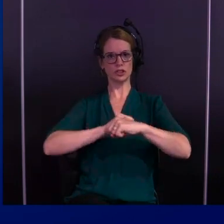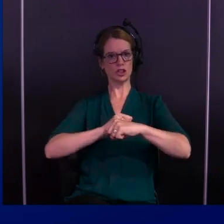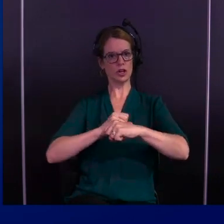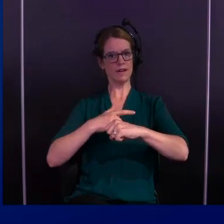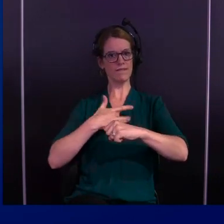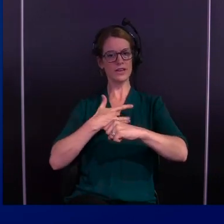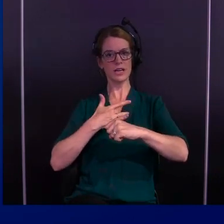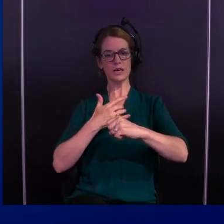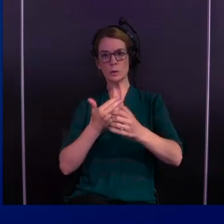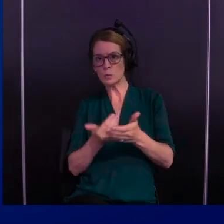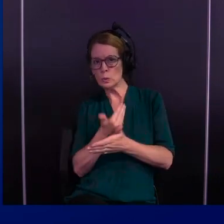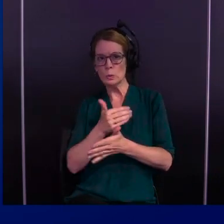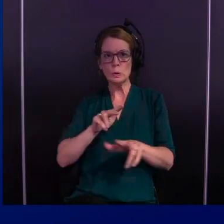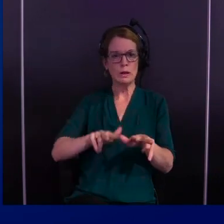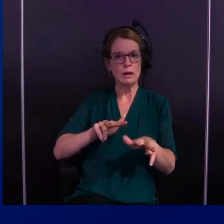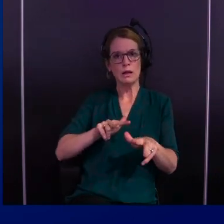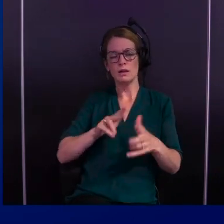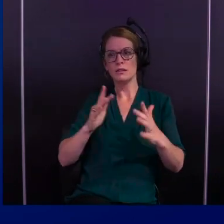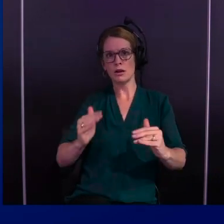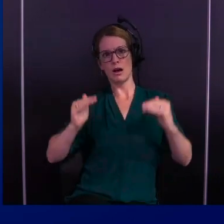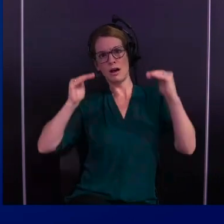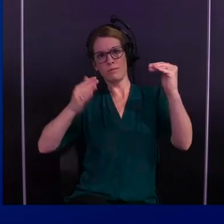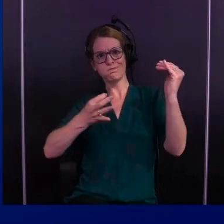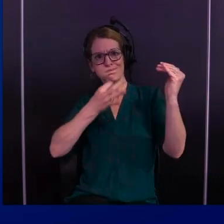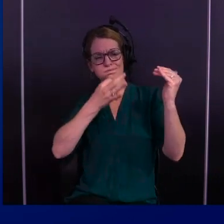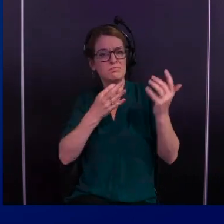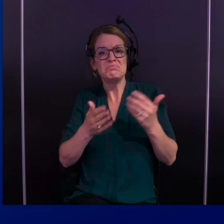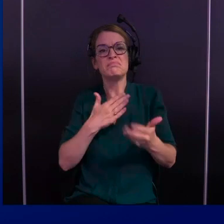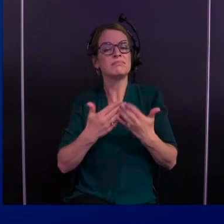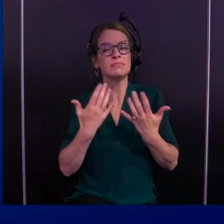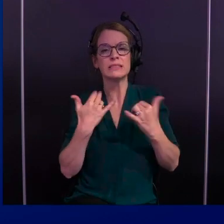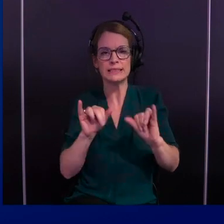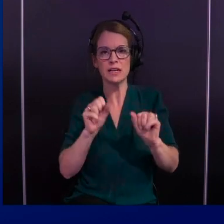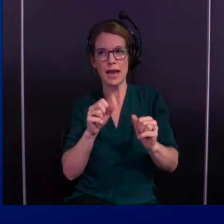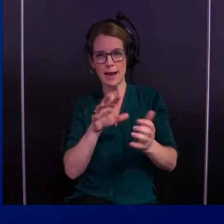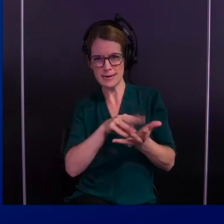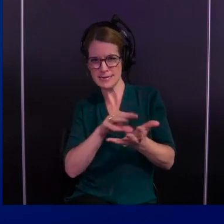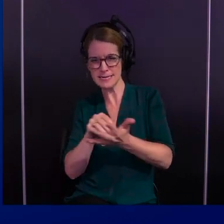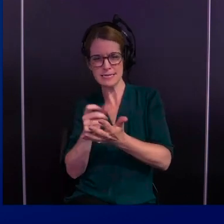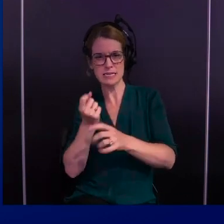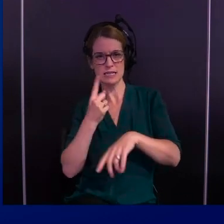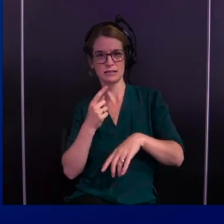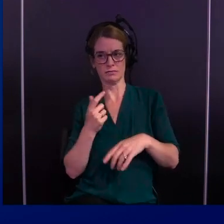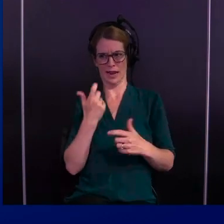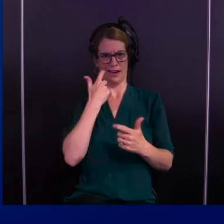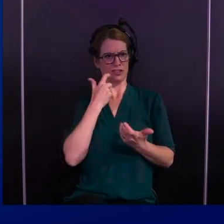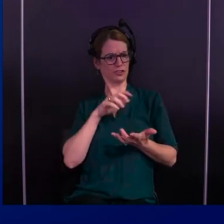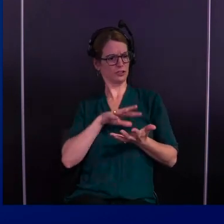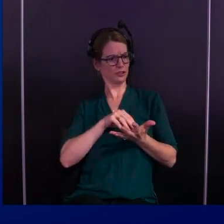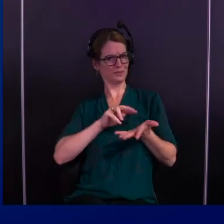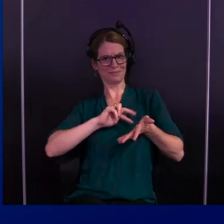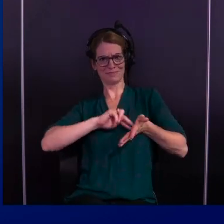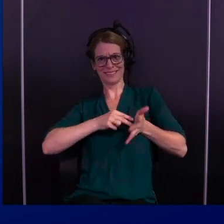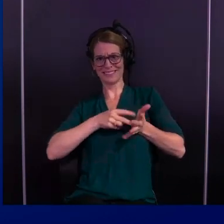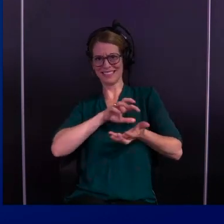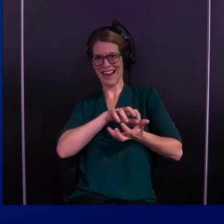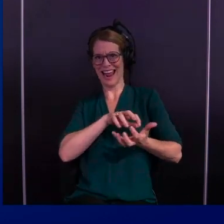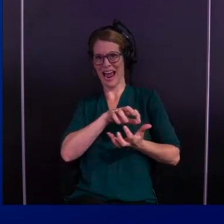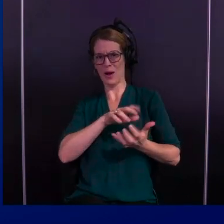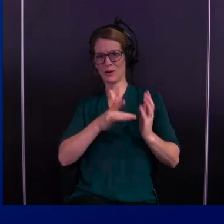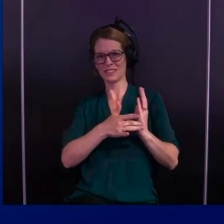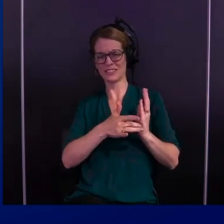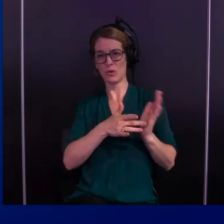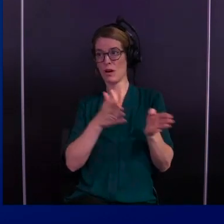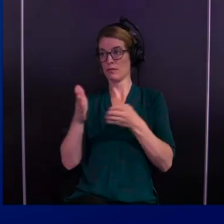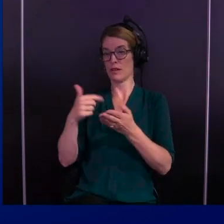levels of experience. From, hey, I just learned about cloud technologies, to I run, 1,000 accounts with